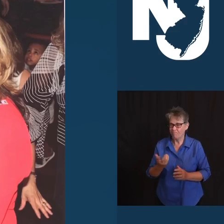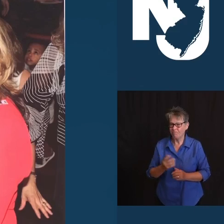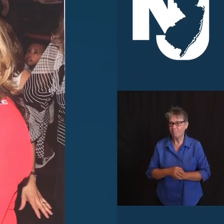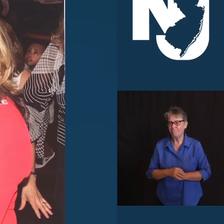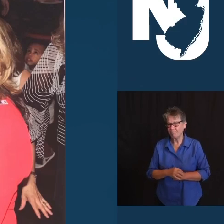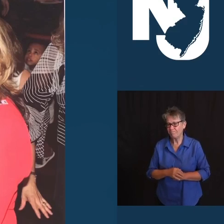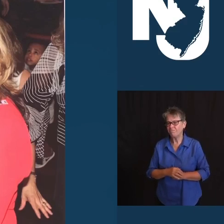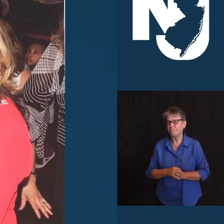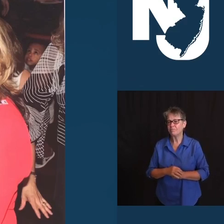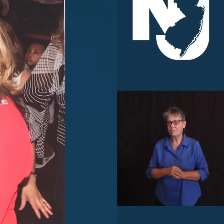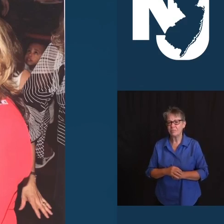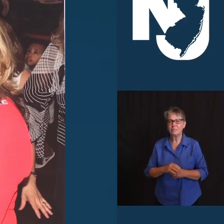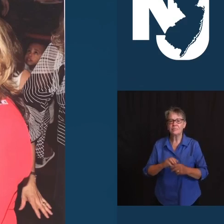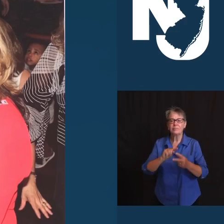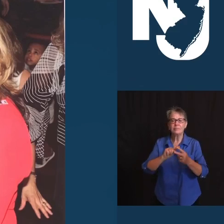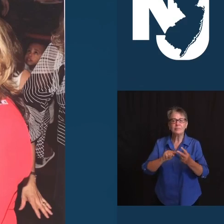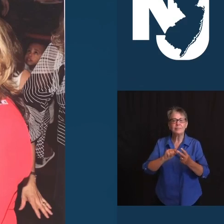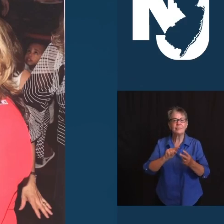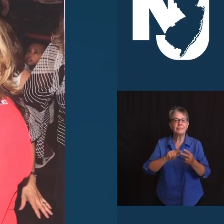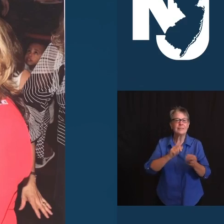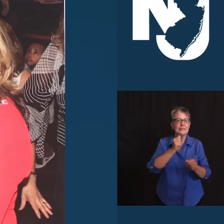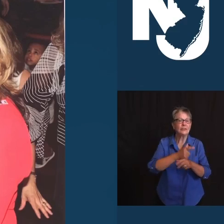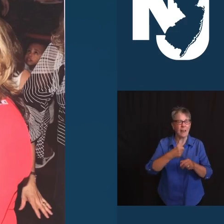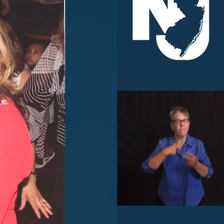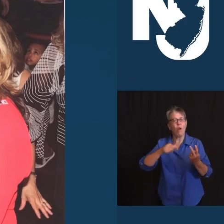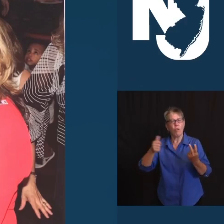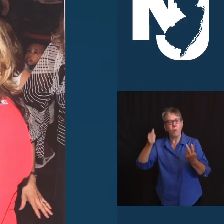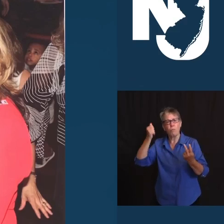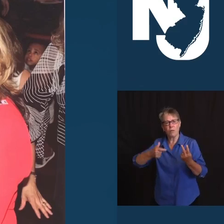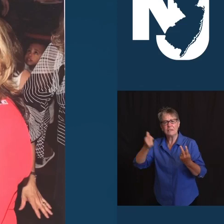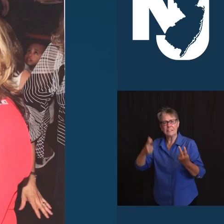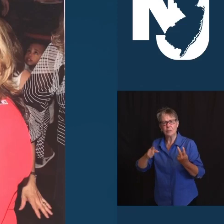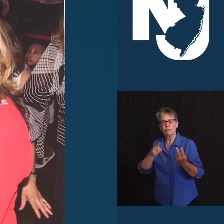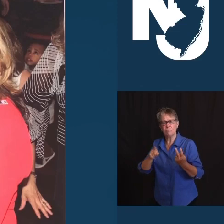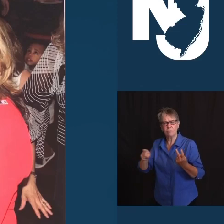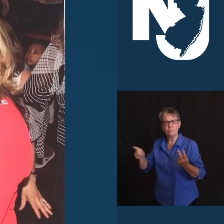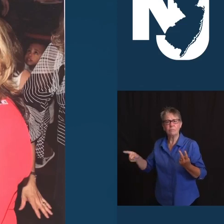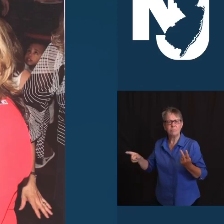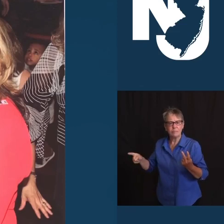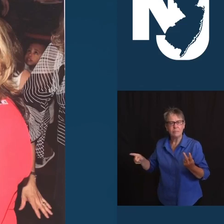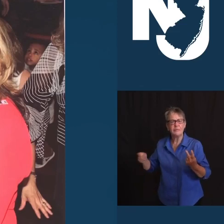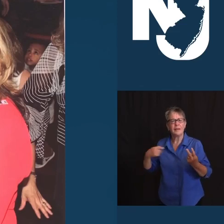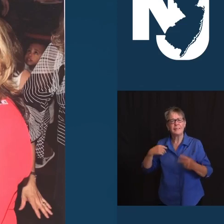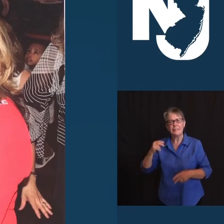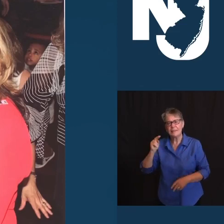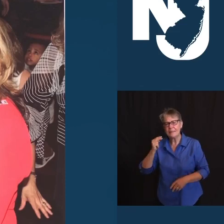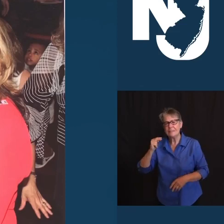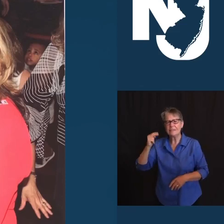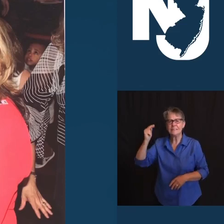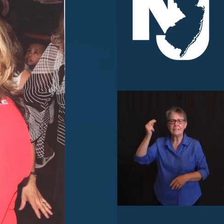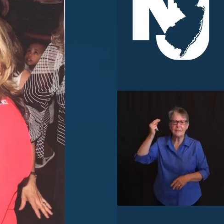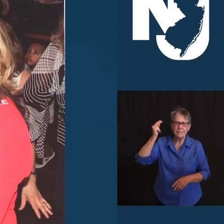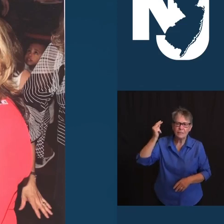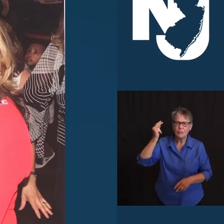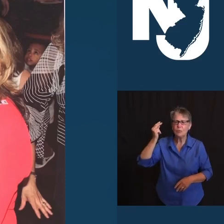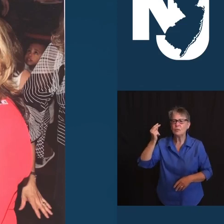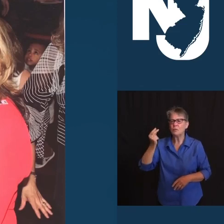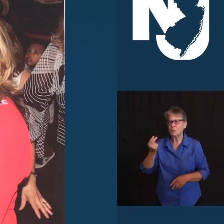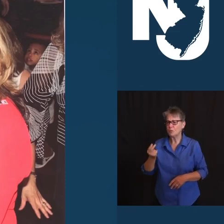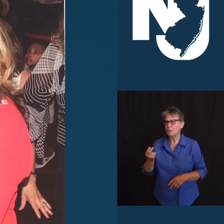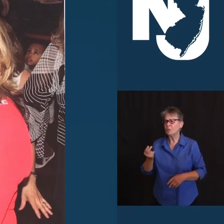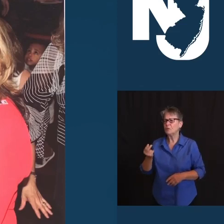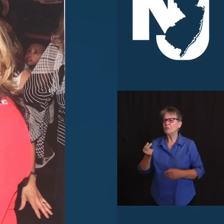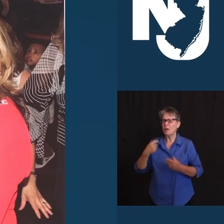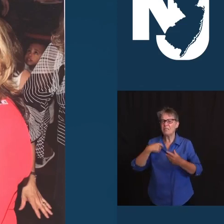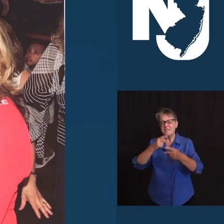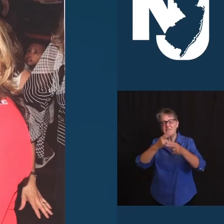their brother Willie and sisters Teresa and Rosa, and the nieces and nephews they shared, Allison, Claudia, Gabriela,